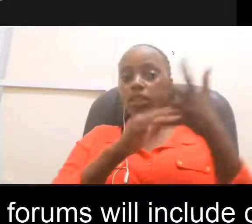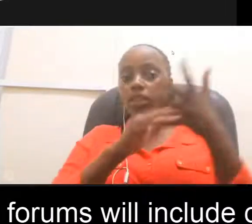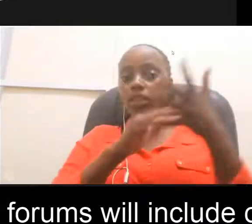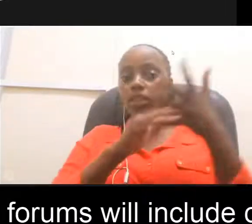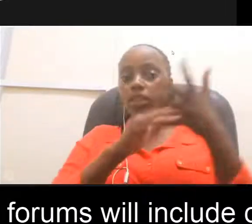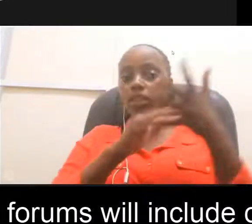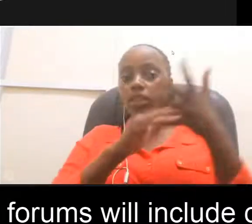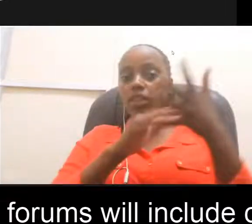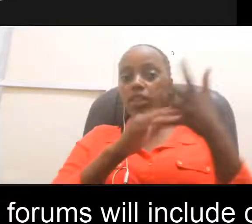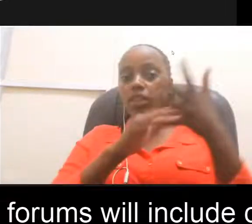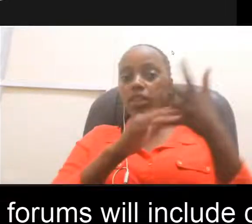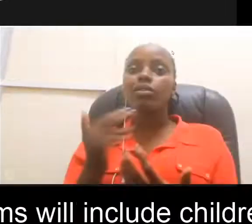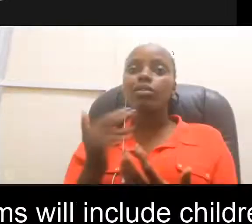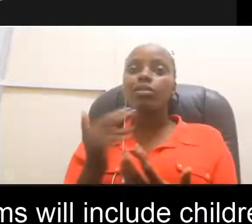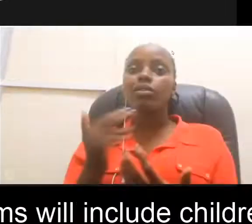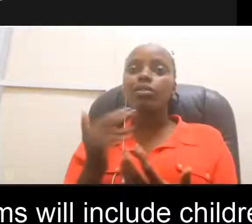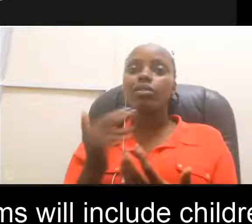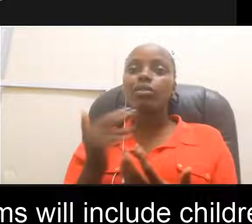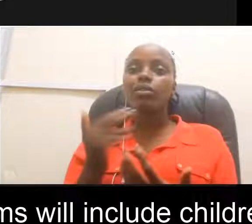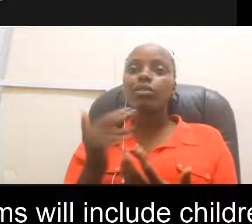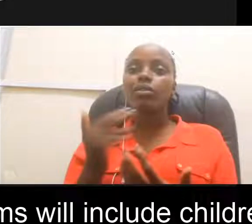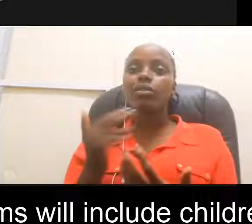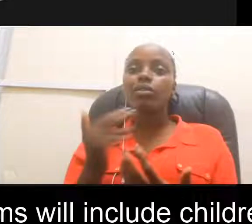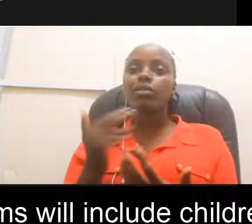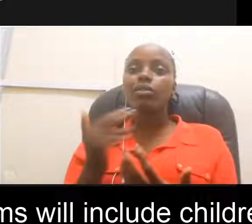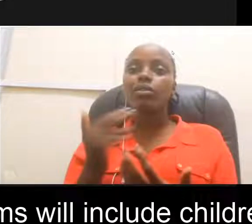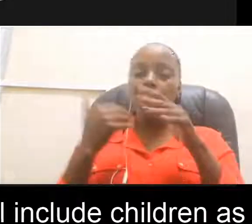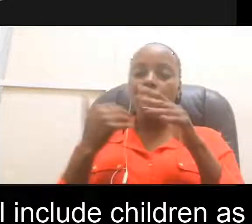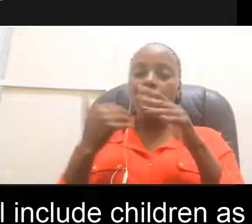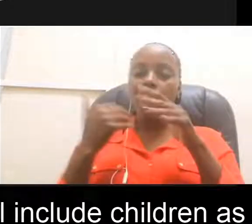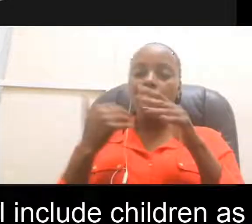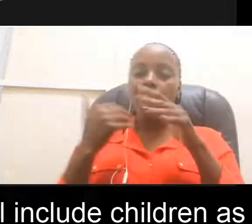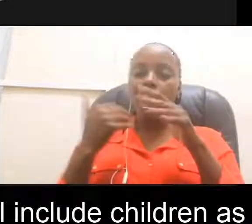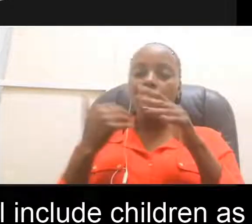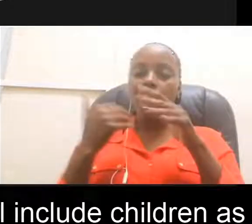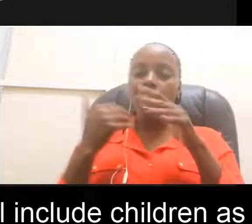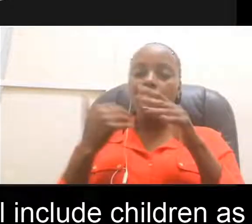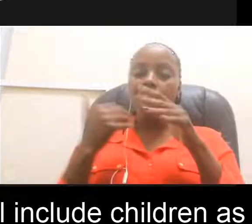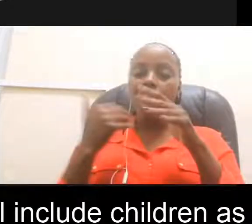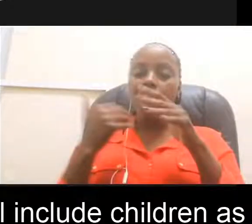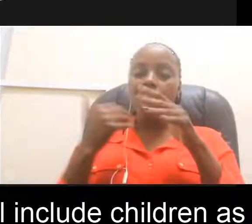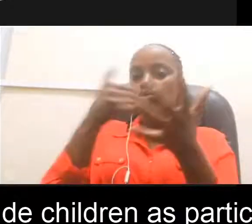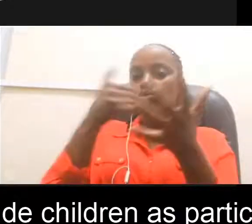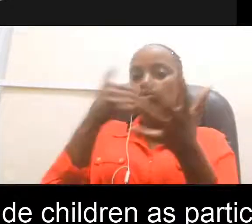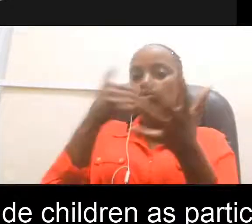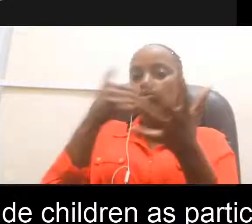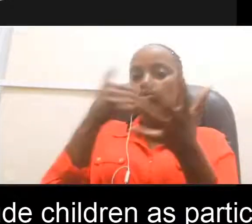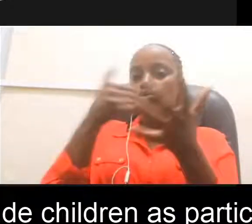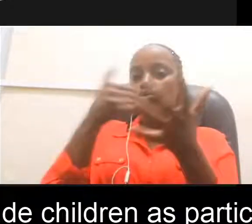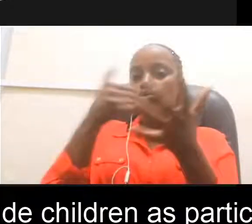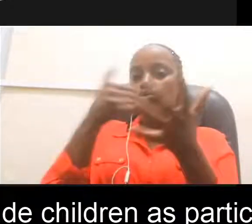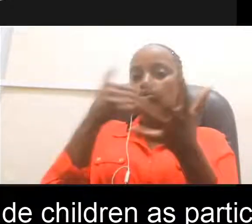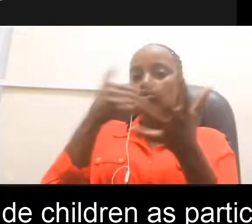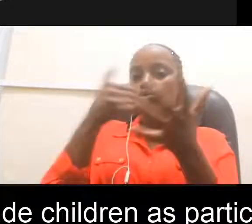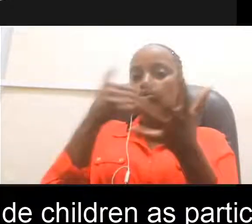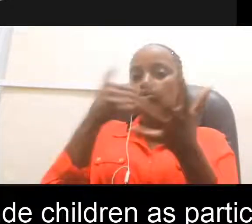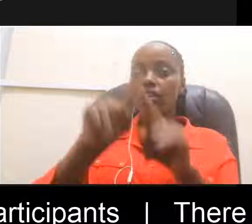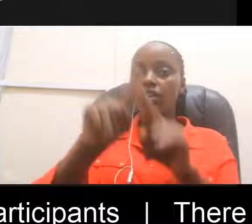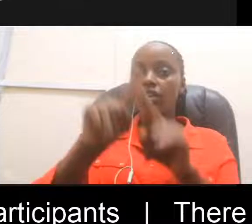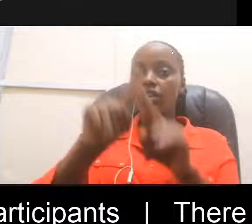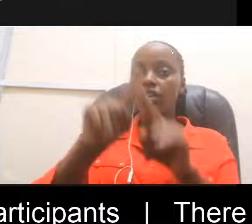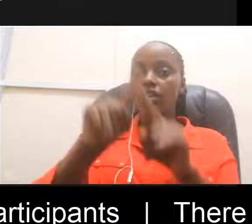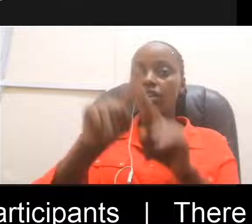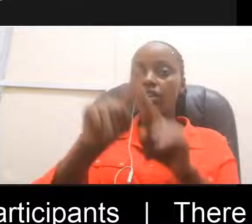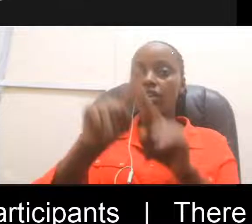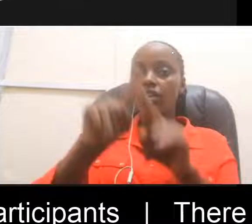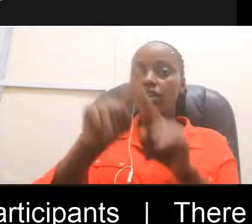to brainstorm about how as CSOs we are going to better engage with the Africa Union, we are going to better engage with the committee